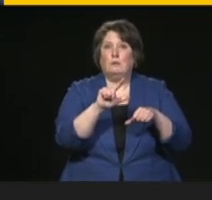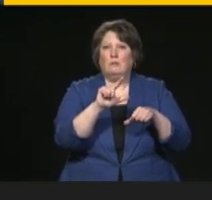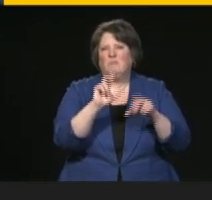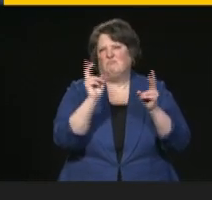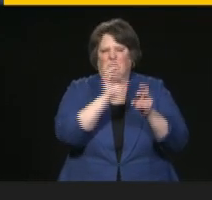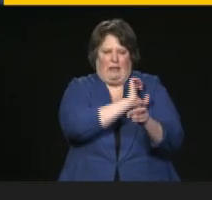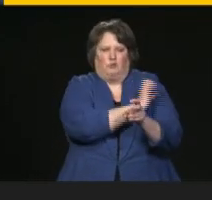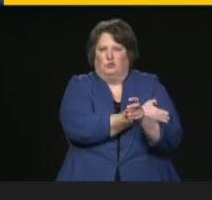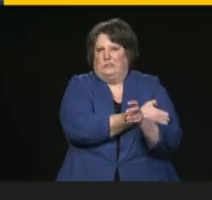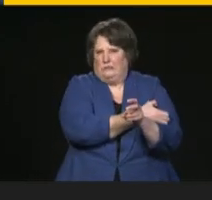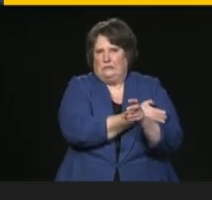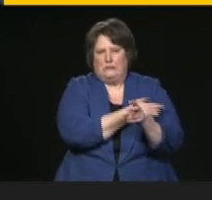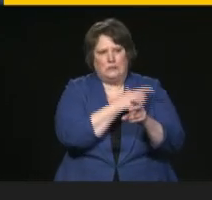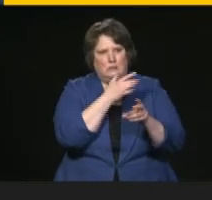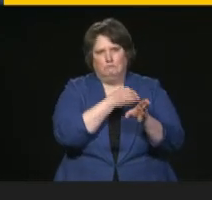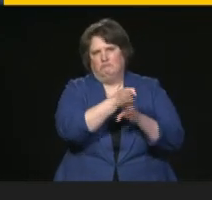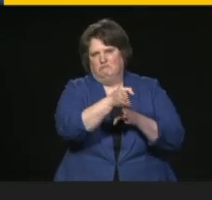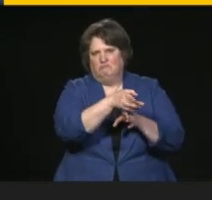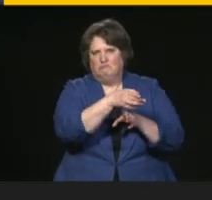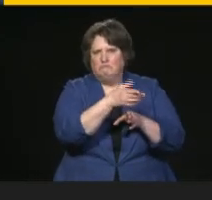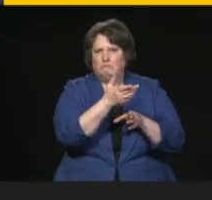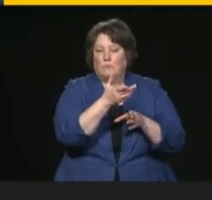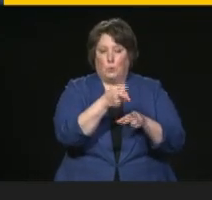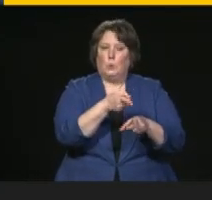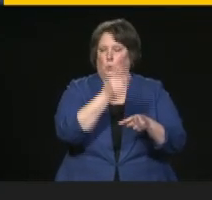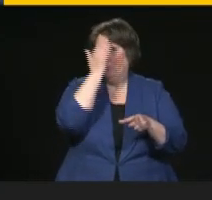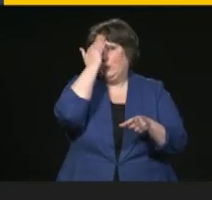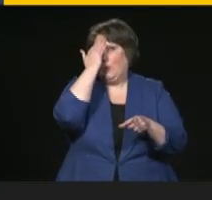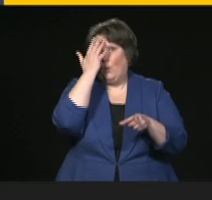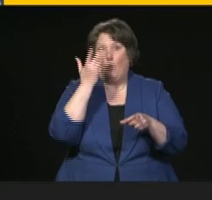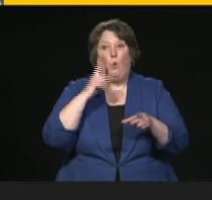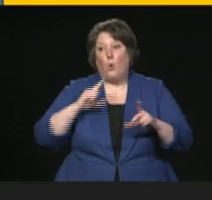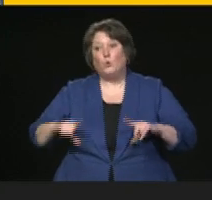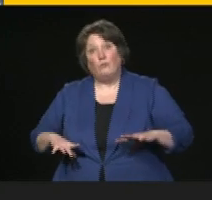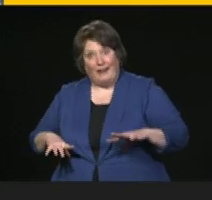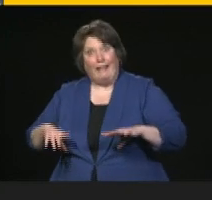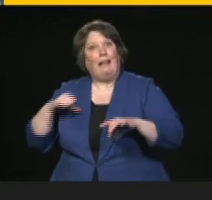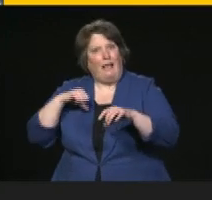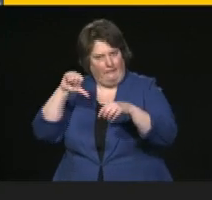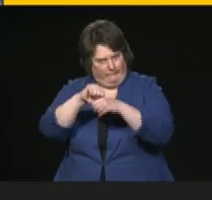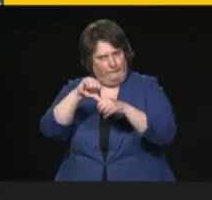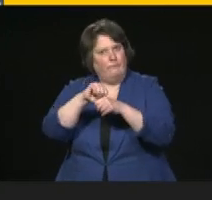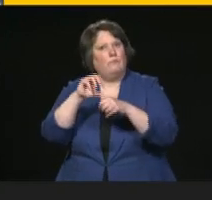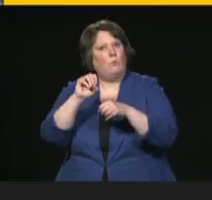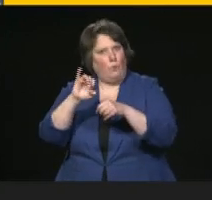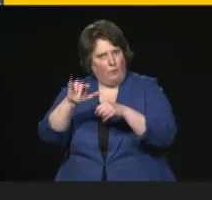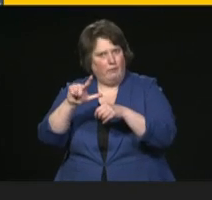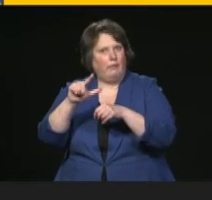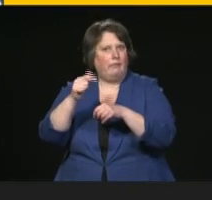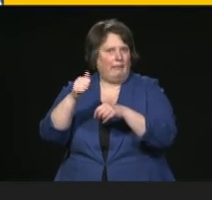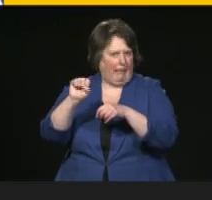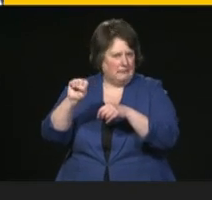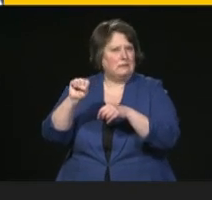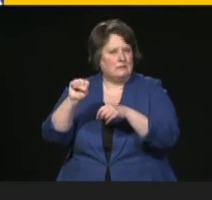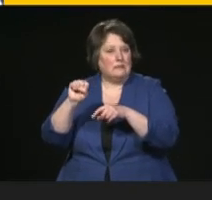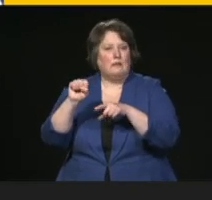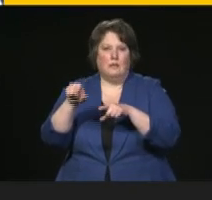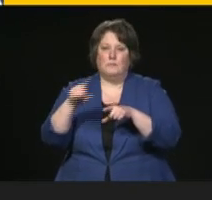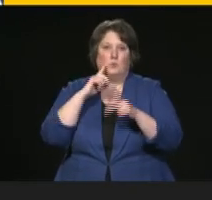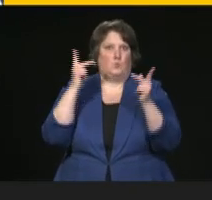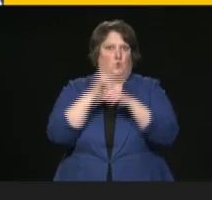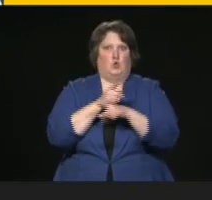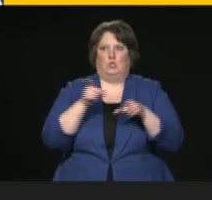or in Saskatchewan or Newfoundland and Labrador are amplified because they have the issue around the COVID-19, which is